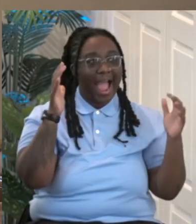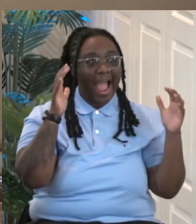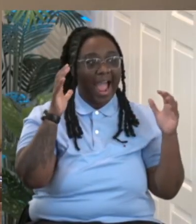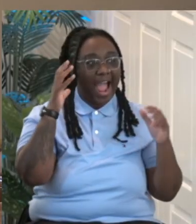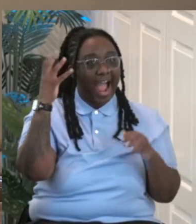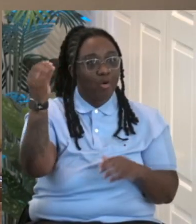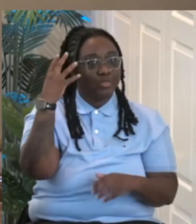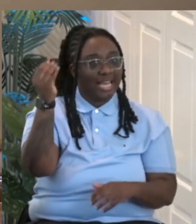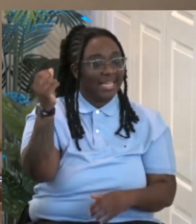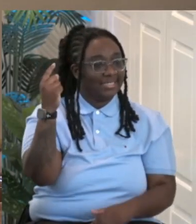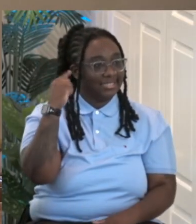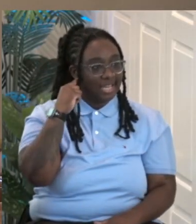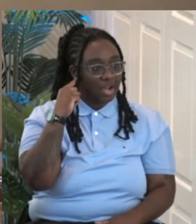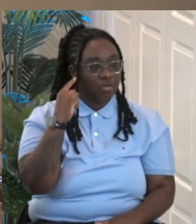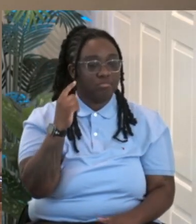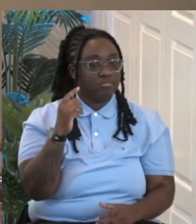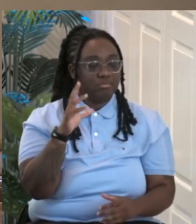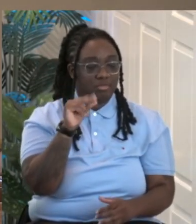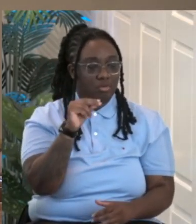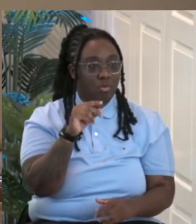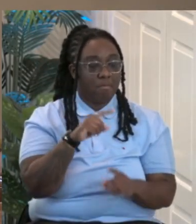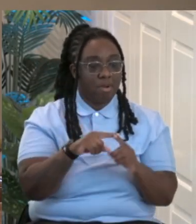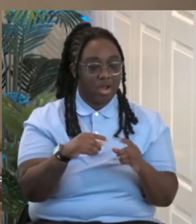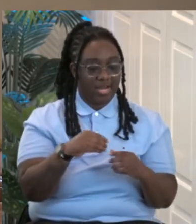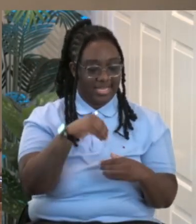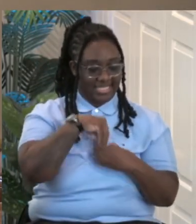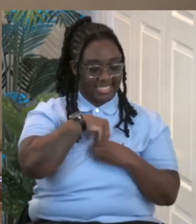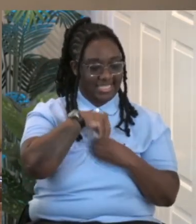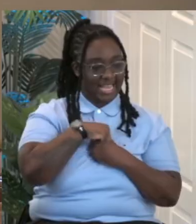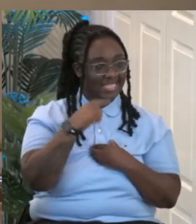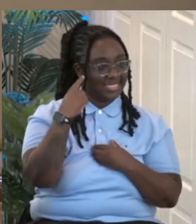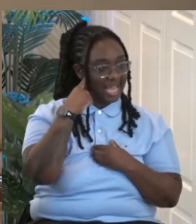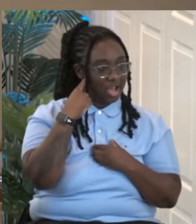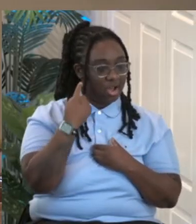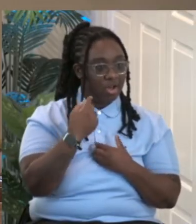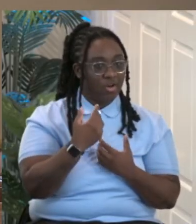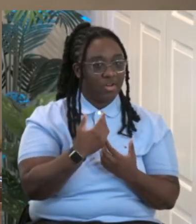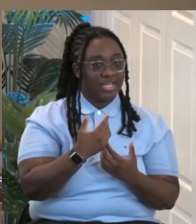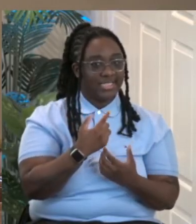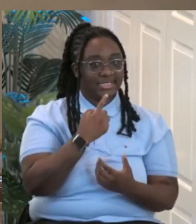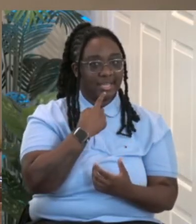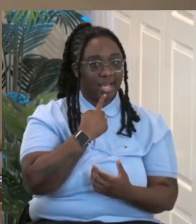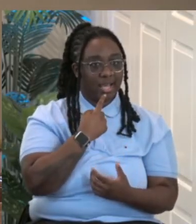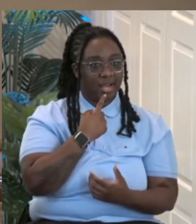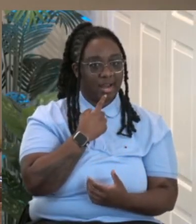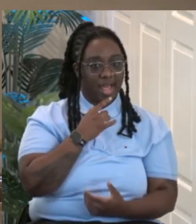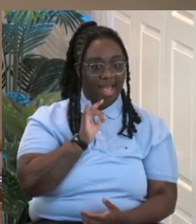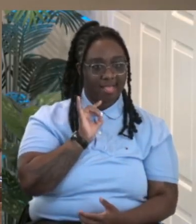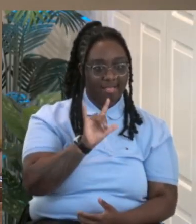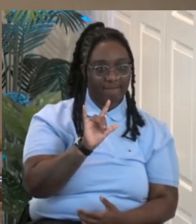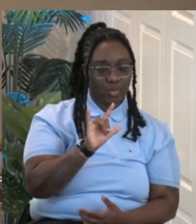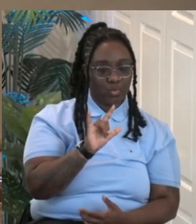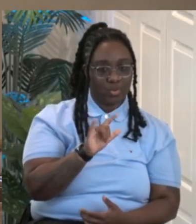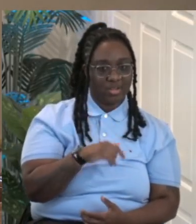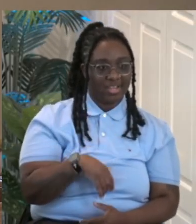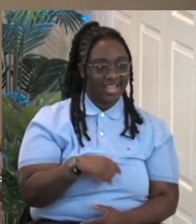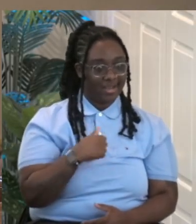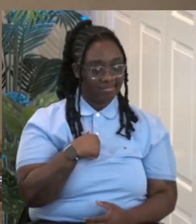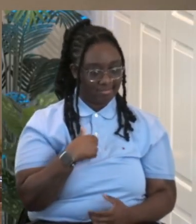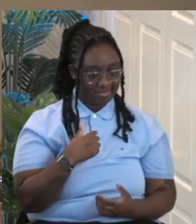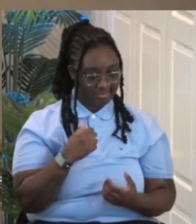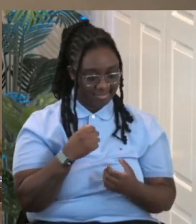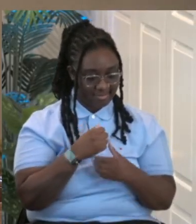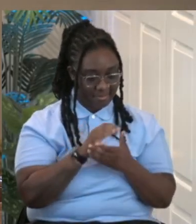this voice said, I love you. And, you know, that freaked me out because I thought, am I losing